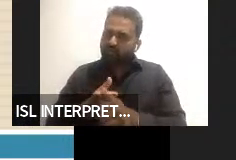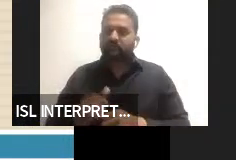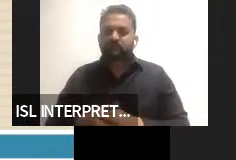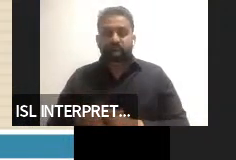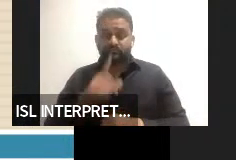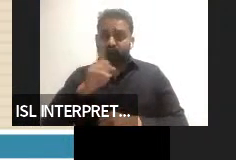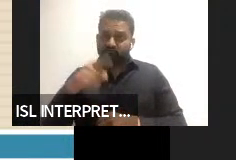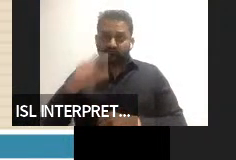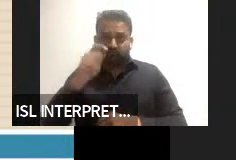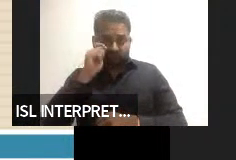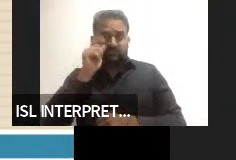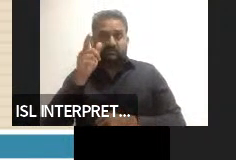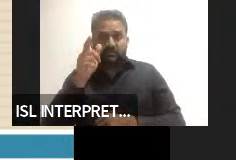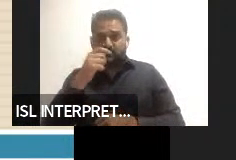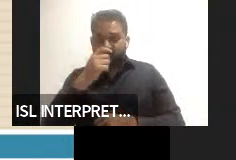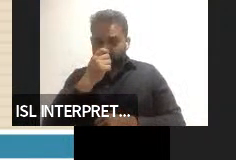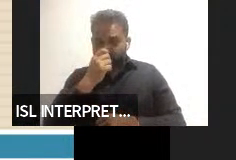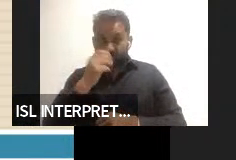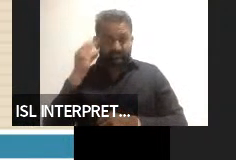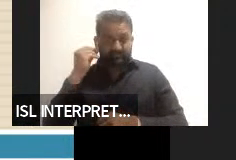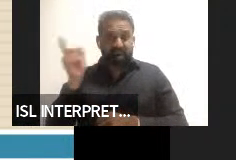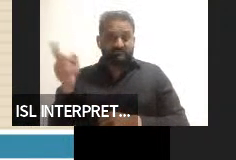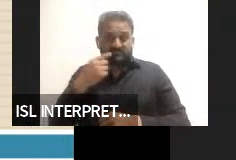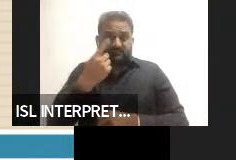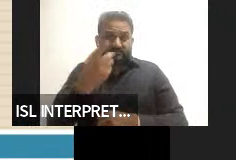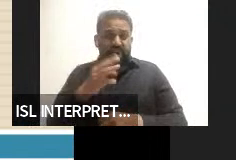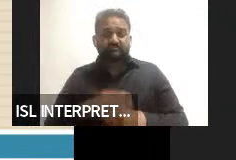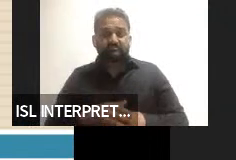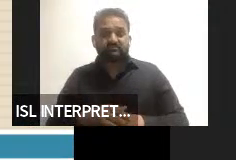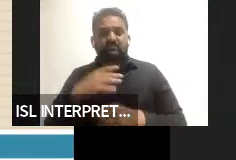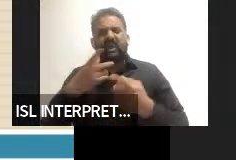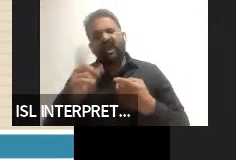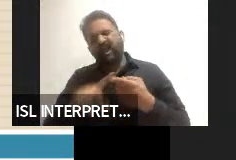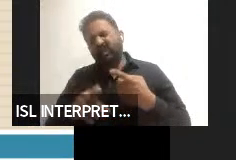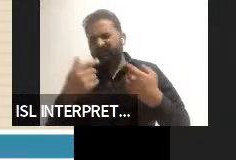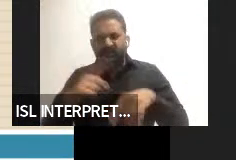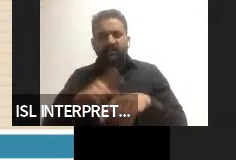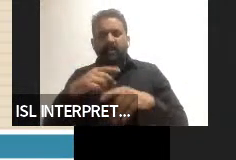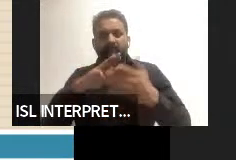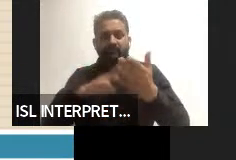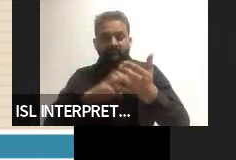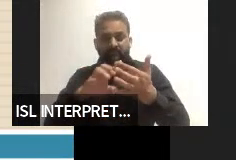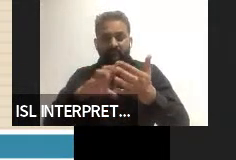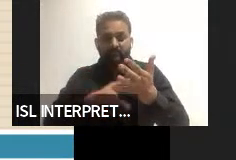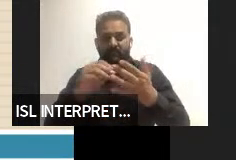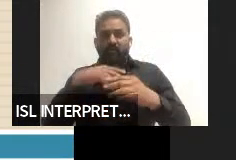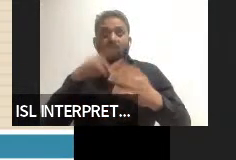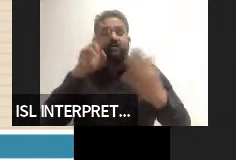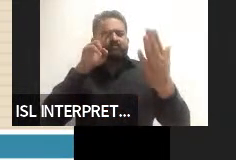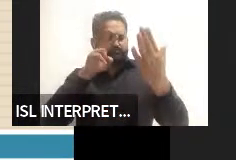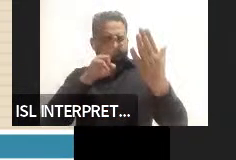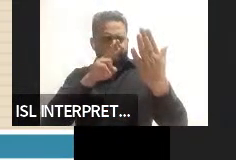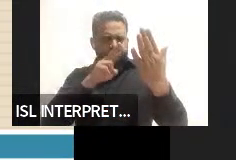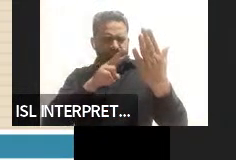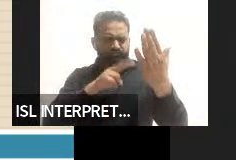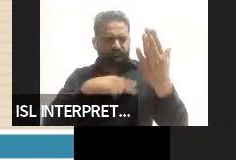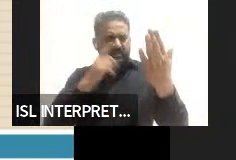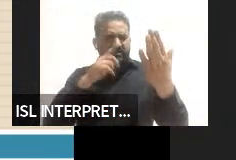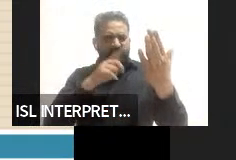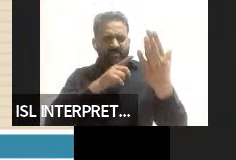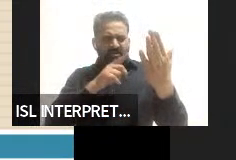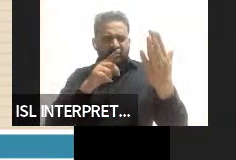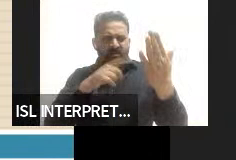surprised, according to him, he said that every time when you read your memo, you should focus on one specific